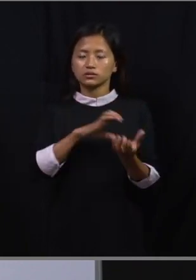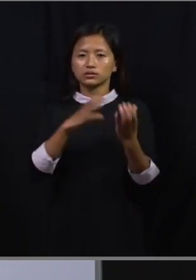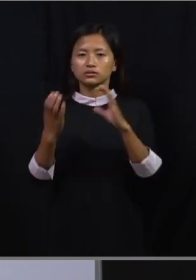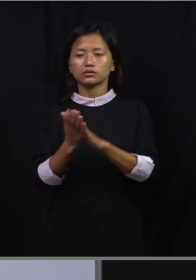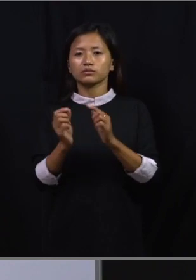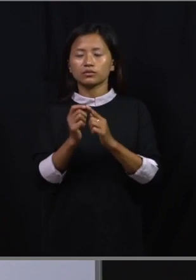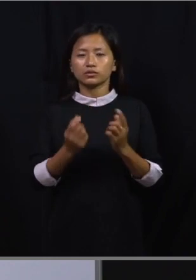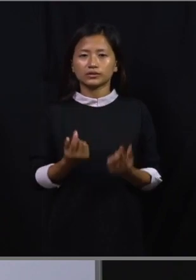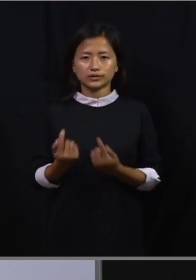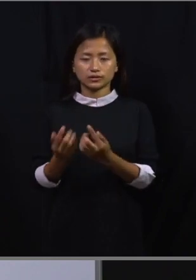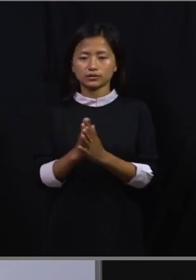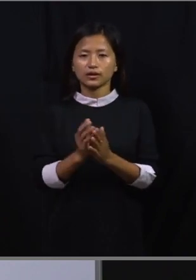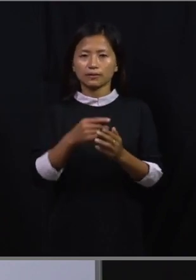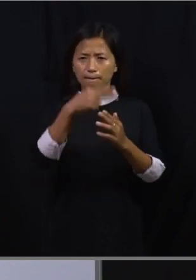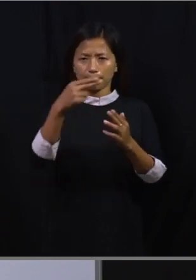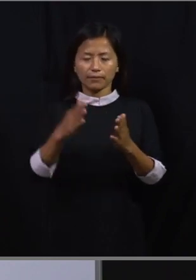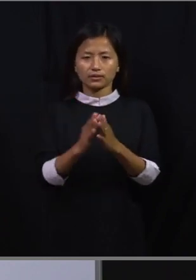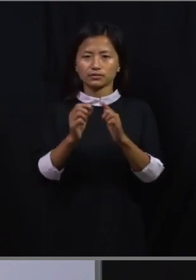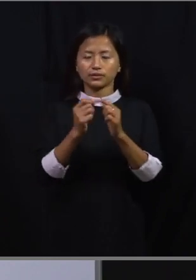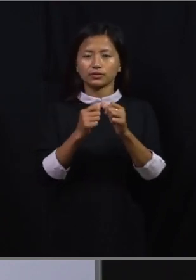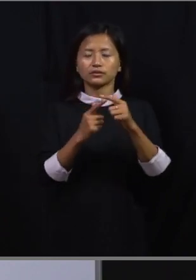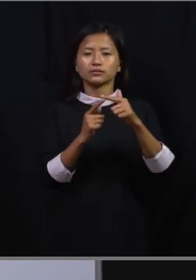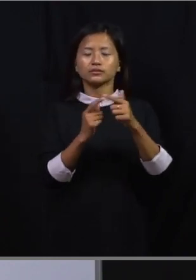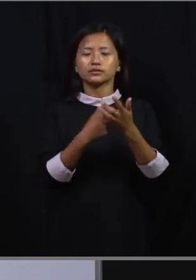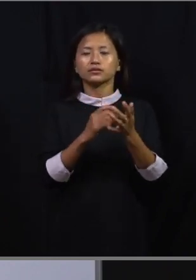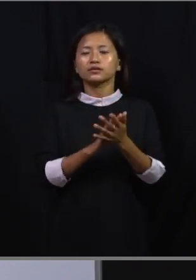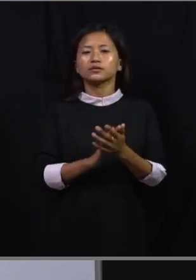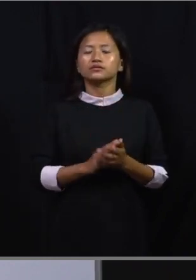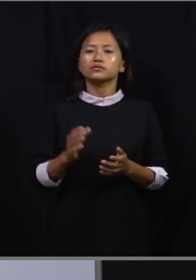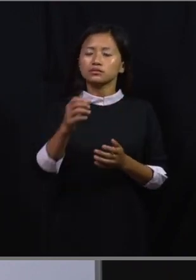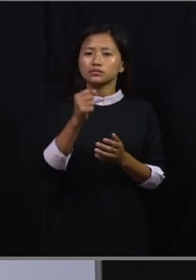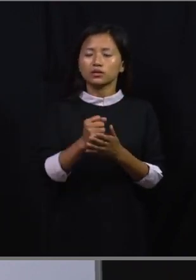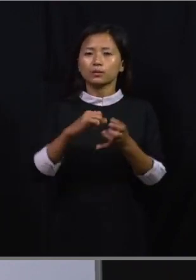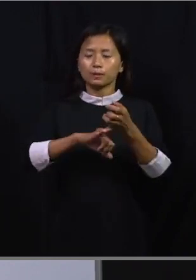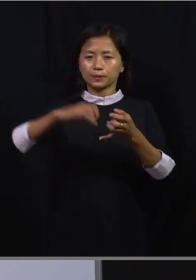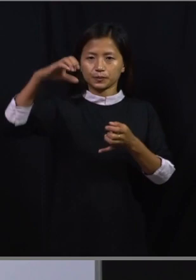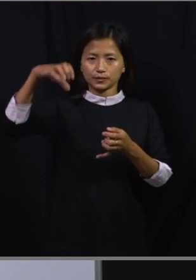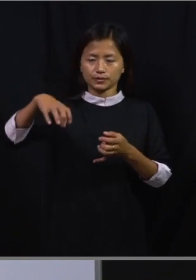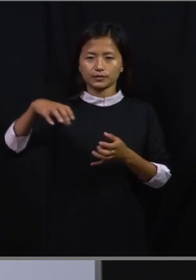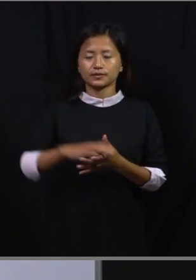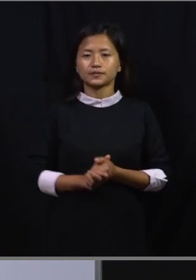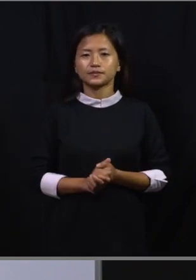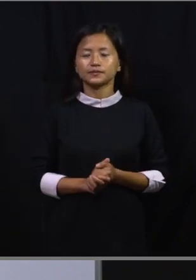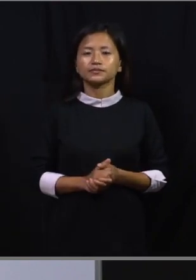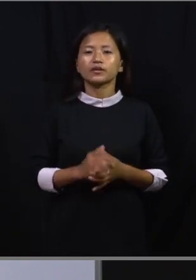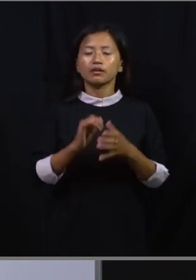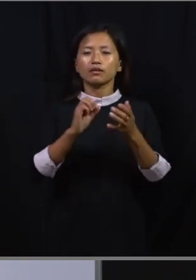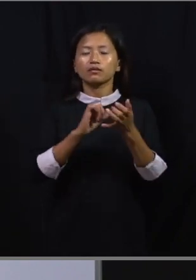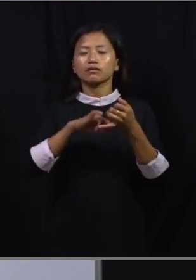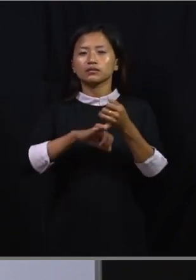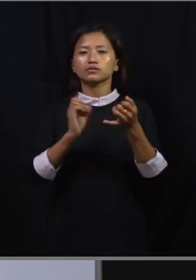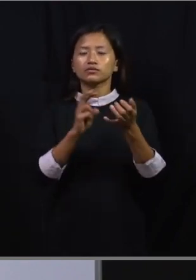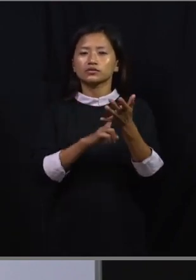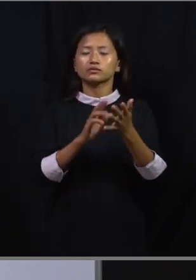the business and industries that was controlled by the state. All right, the Soviet Union, they were under the